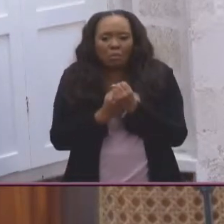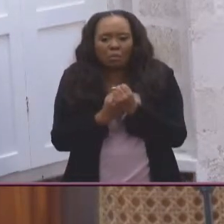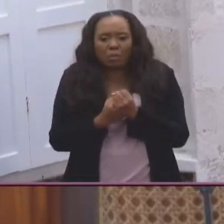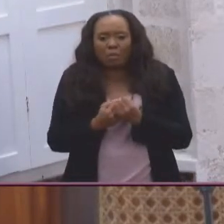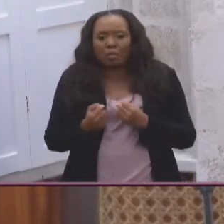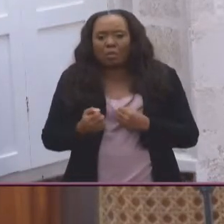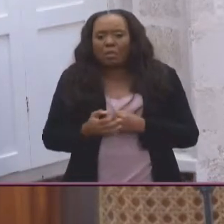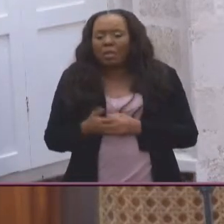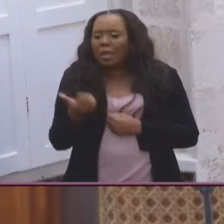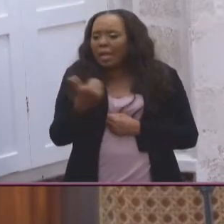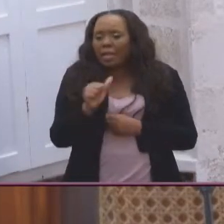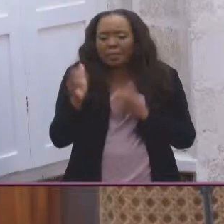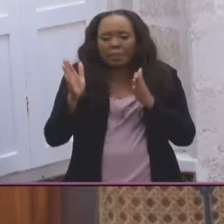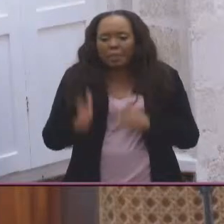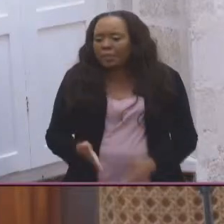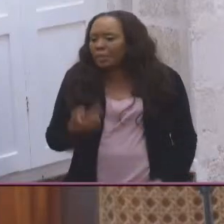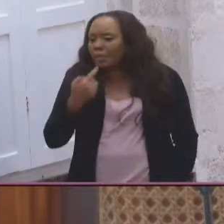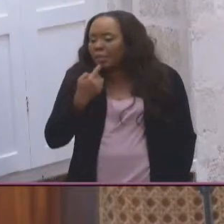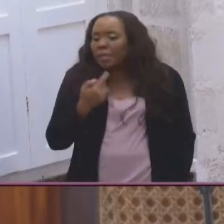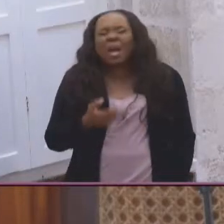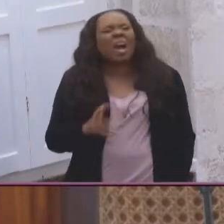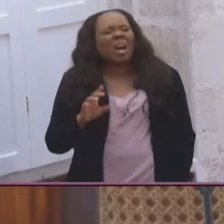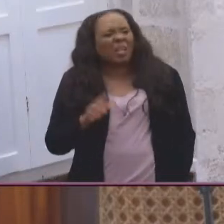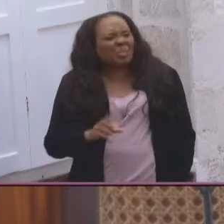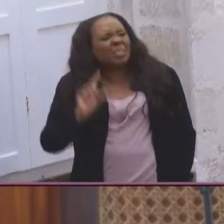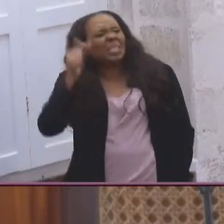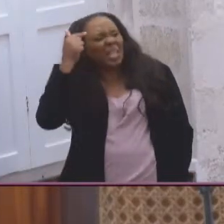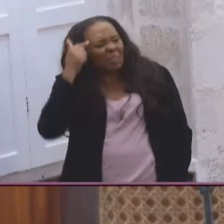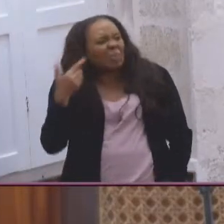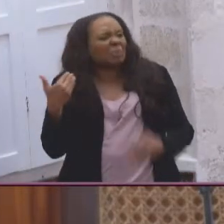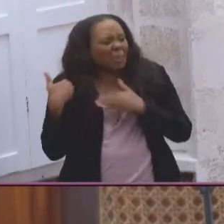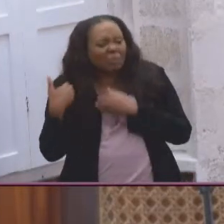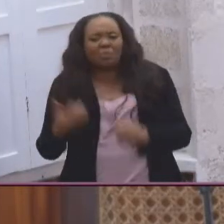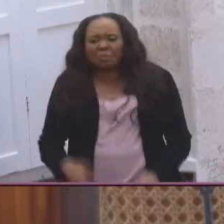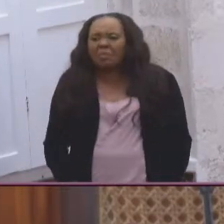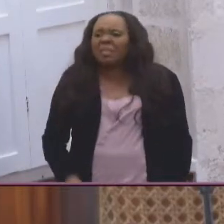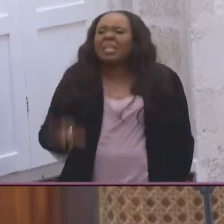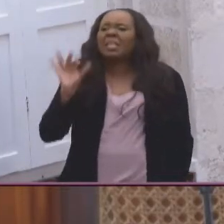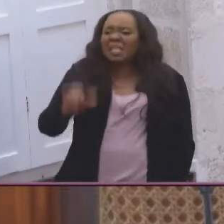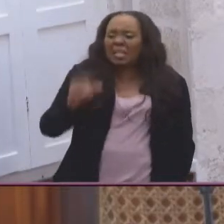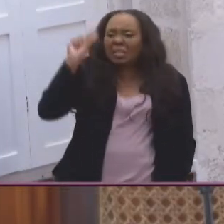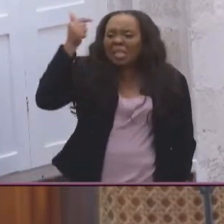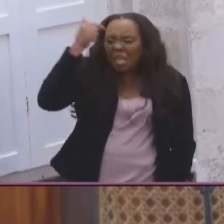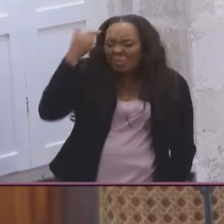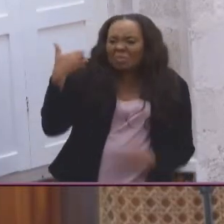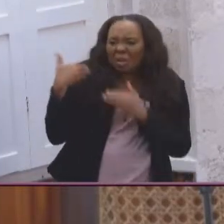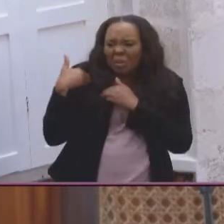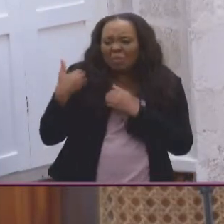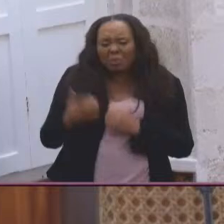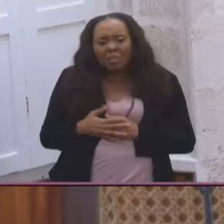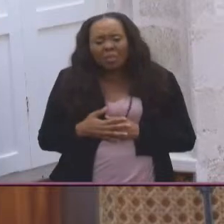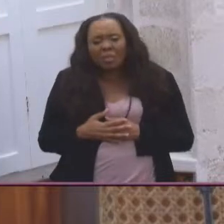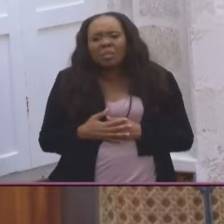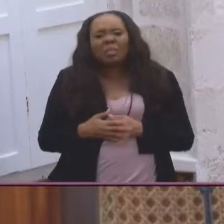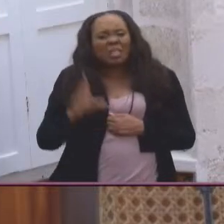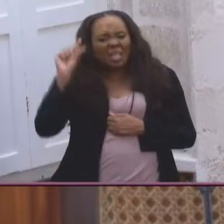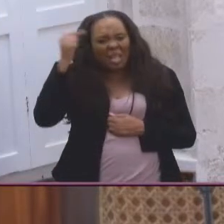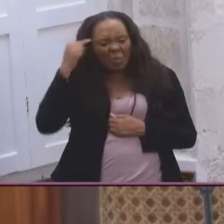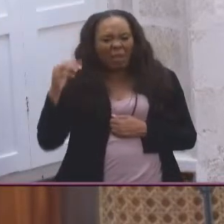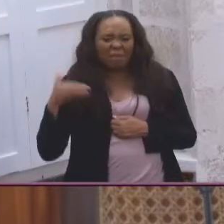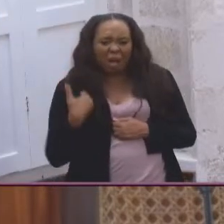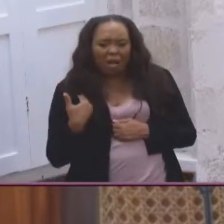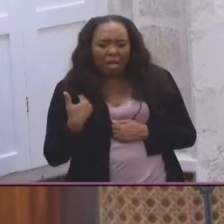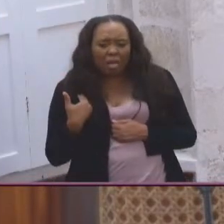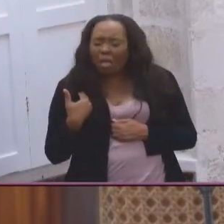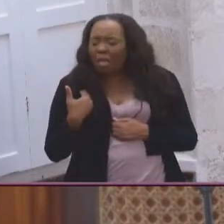is the government's responsibility to make us better. It is our responsibility to look in the mirror and ask